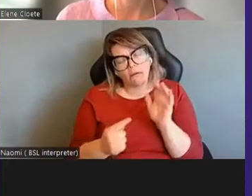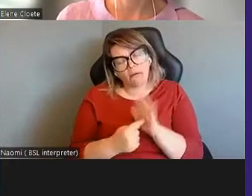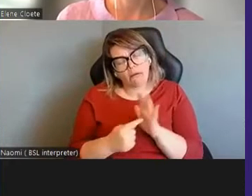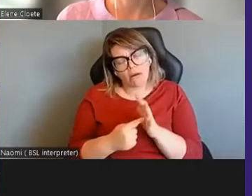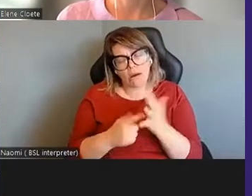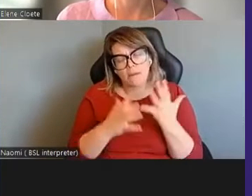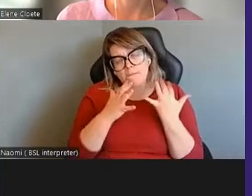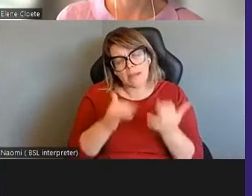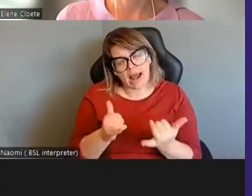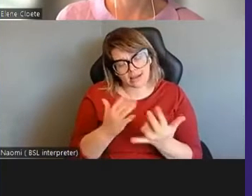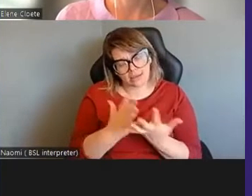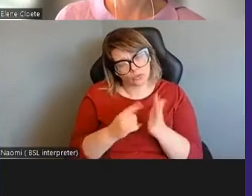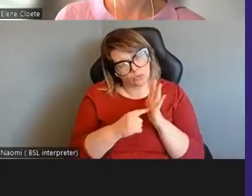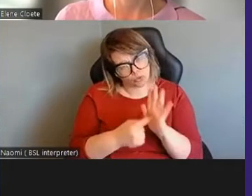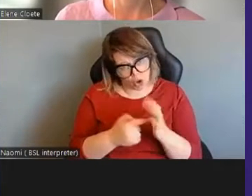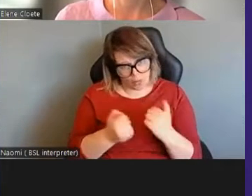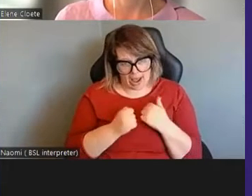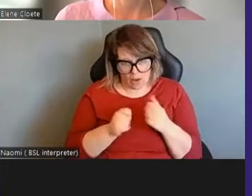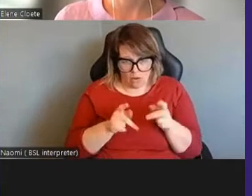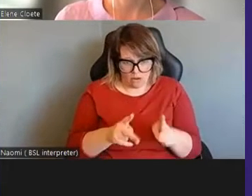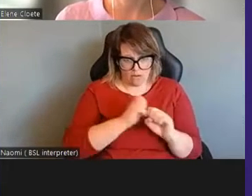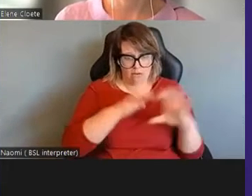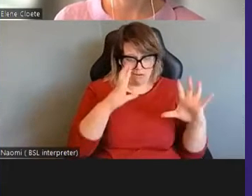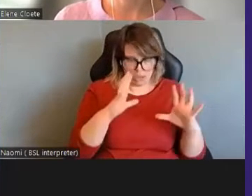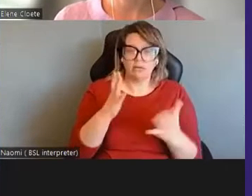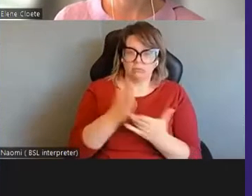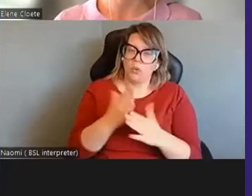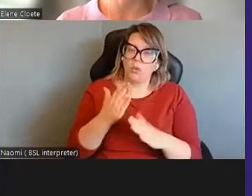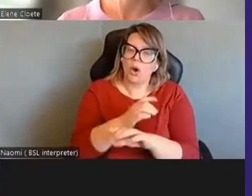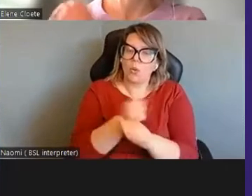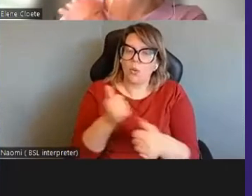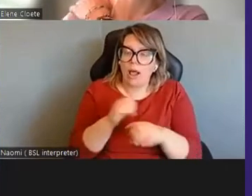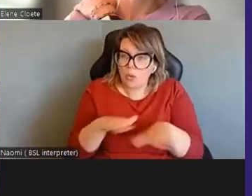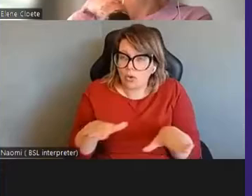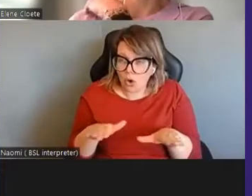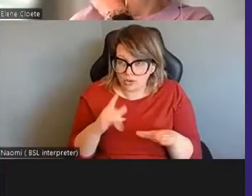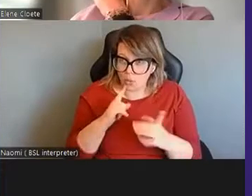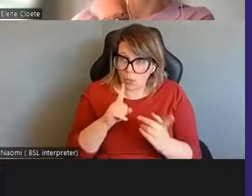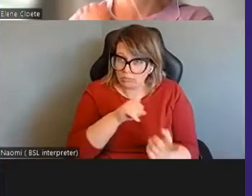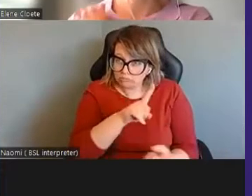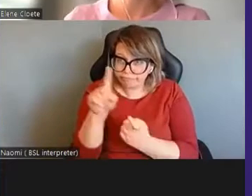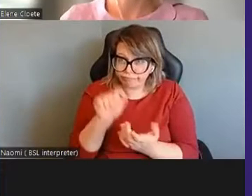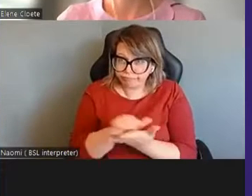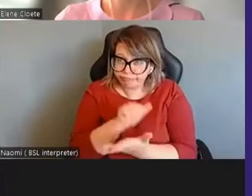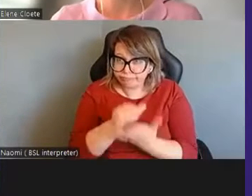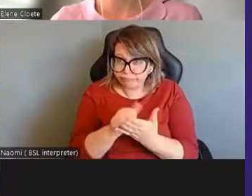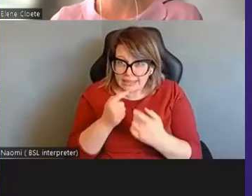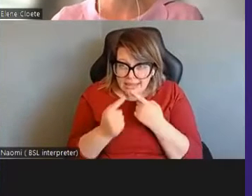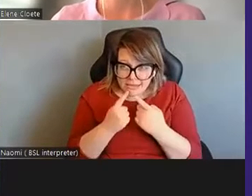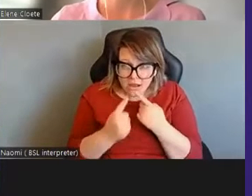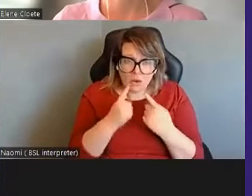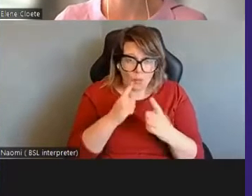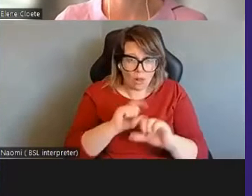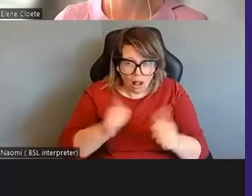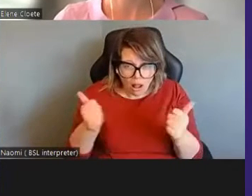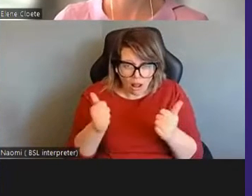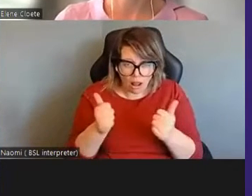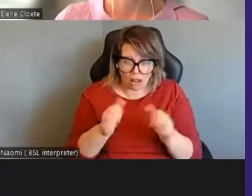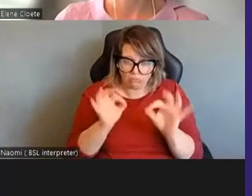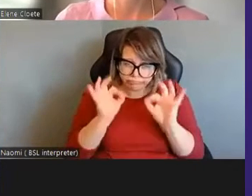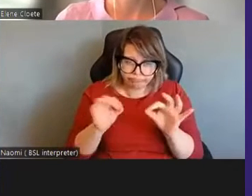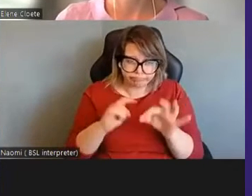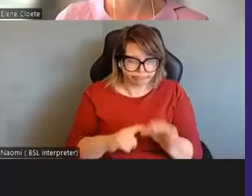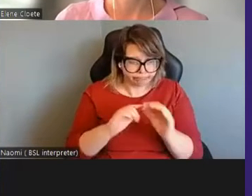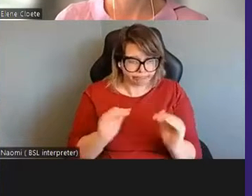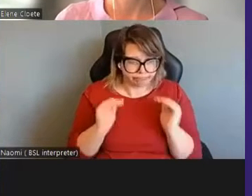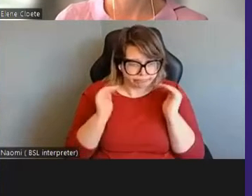collection instruments will actually be good in collecting valid, credible, and trustworthy data. But